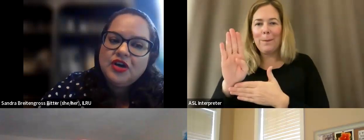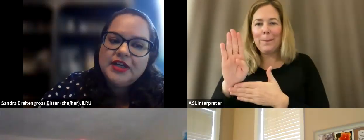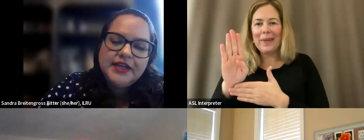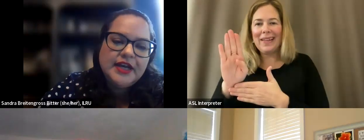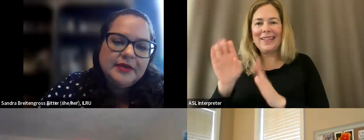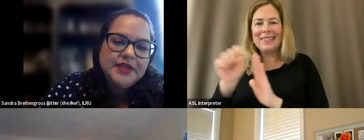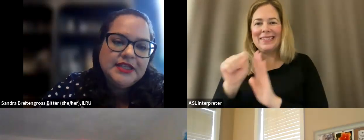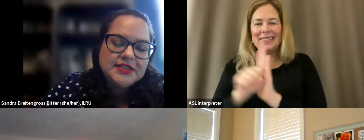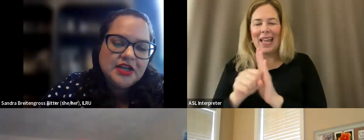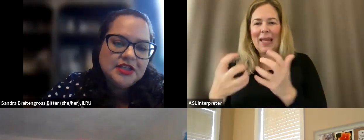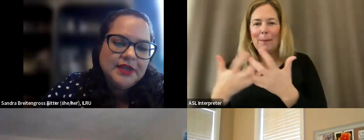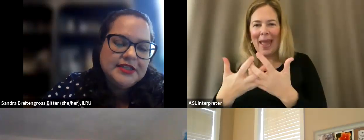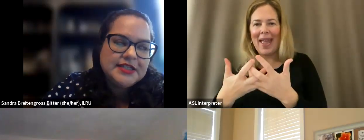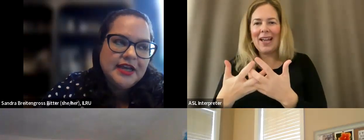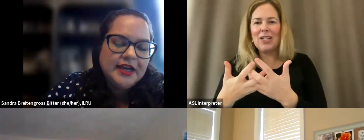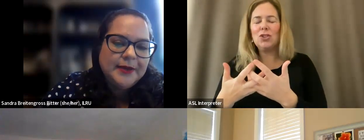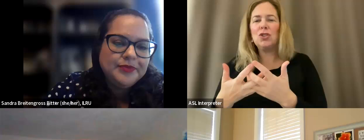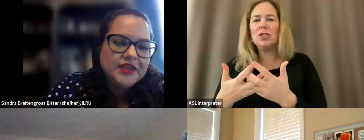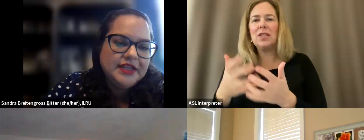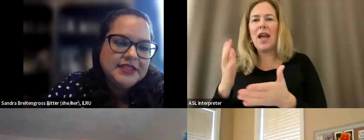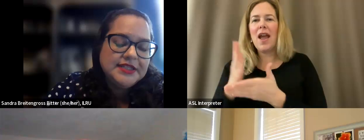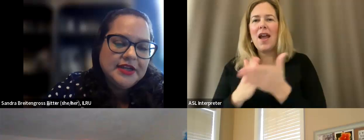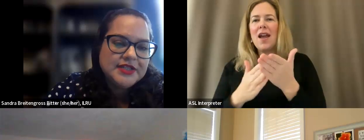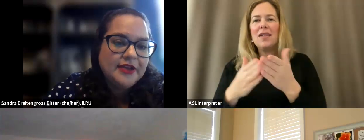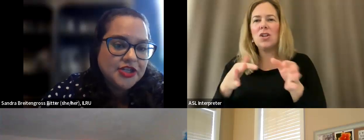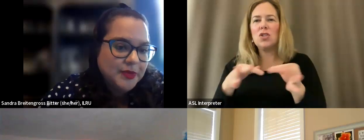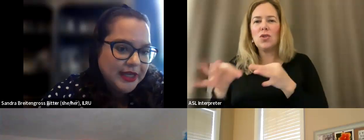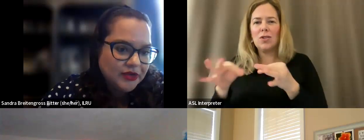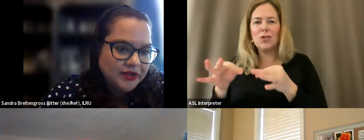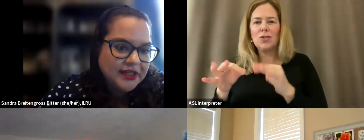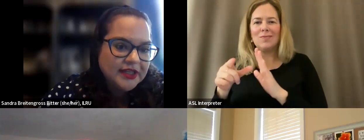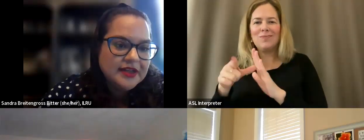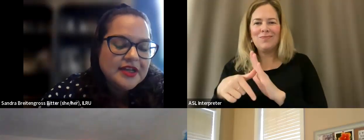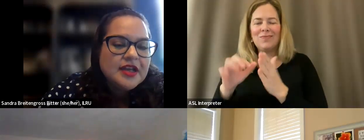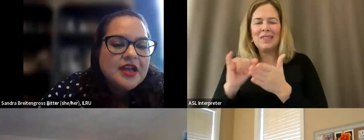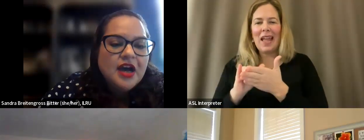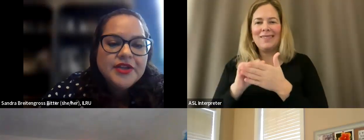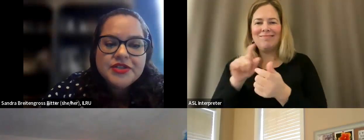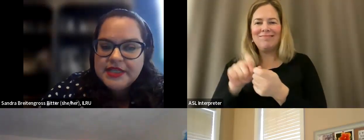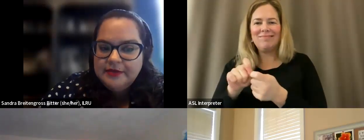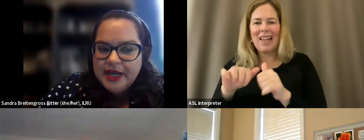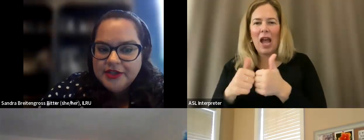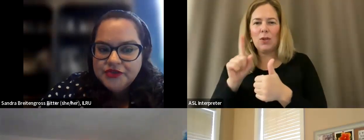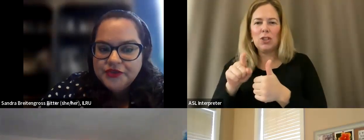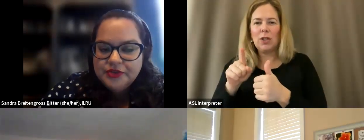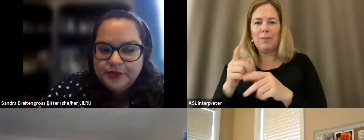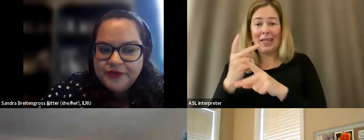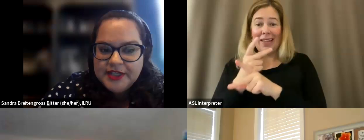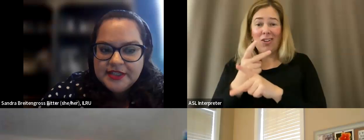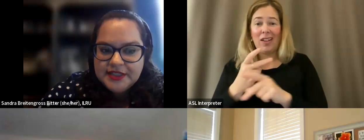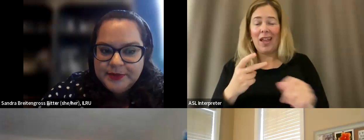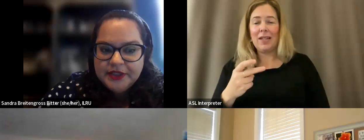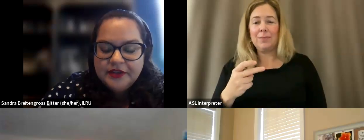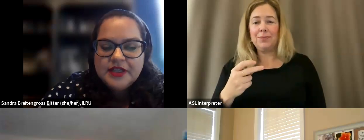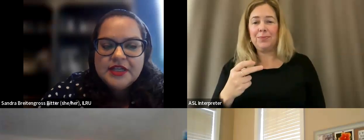later on in this document that details how that should be calculated. Other state match for